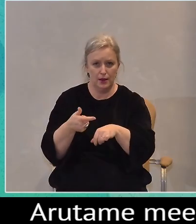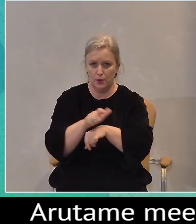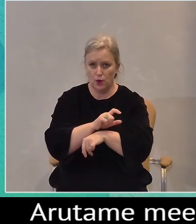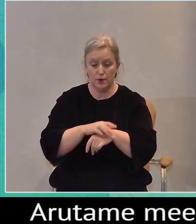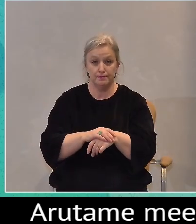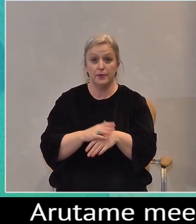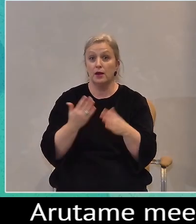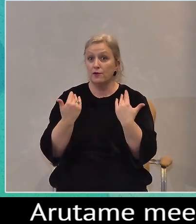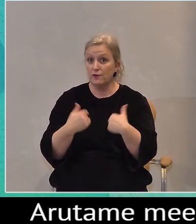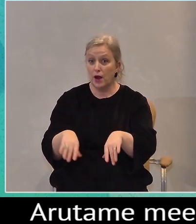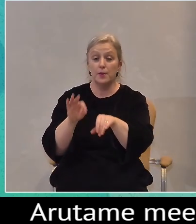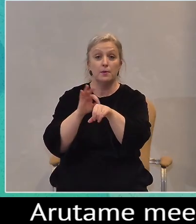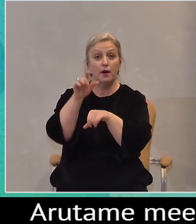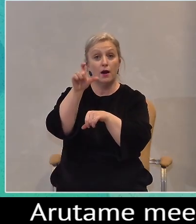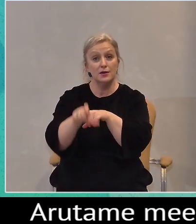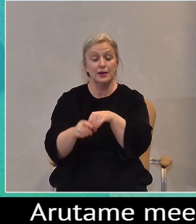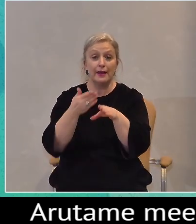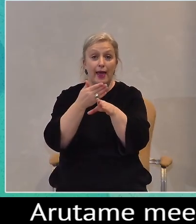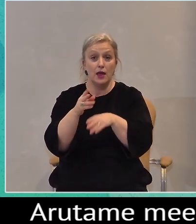In urgent cases,